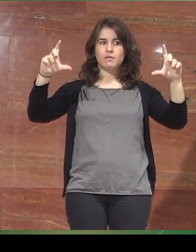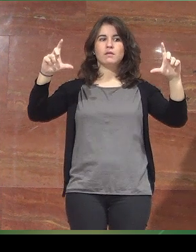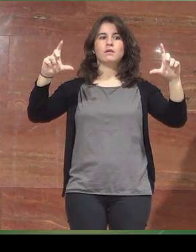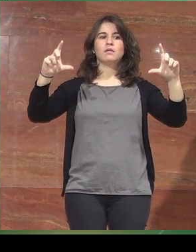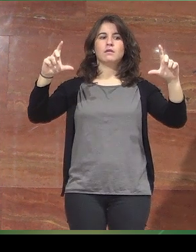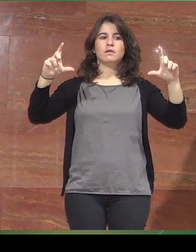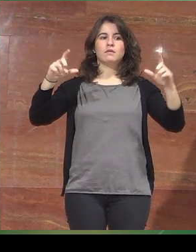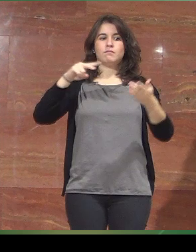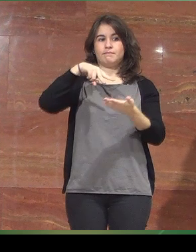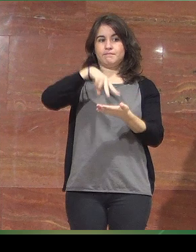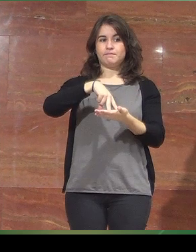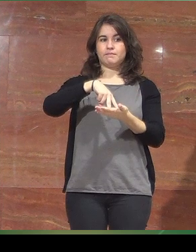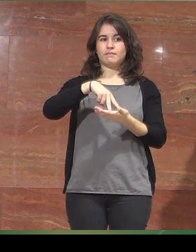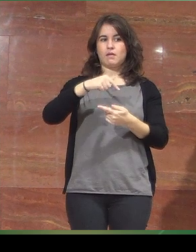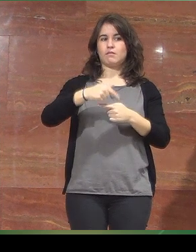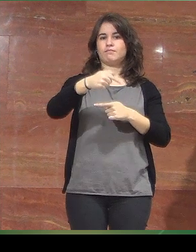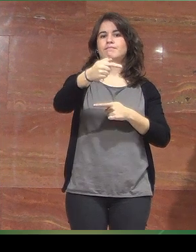which is a very legible type.